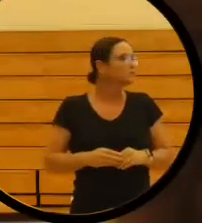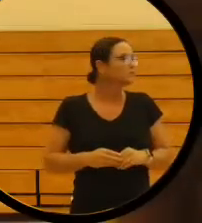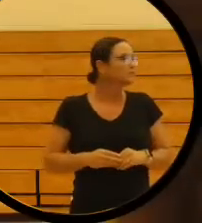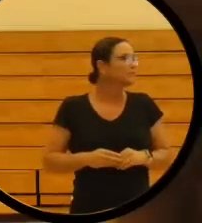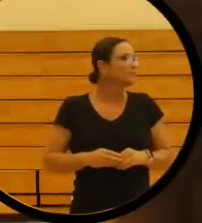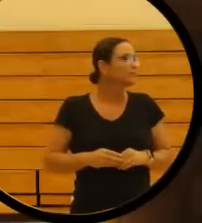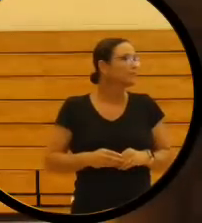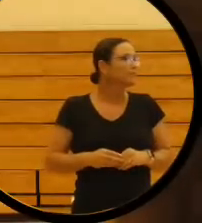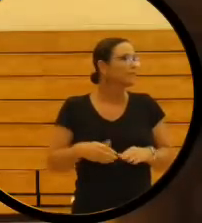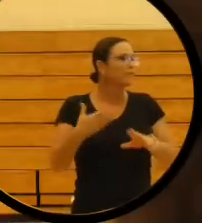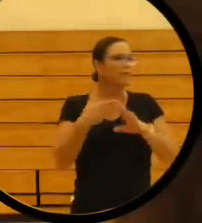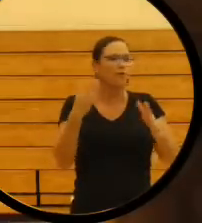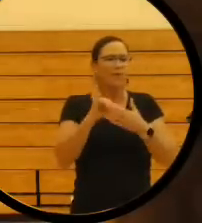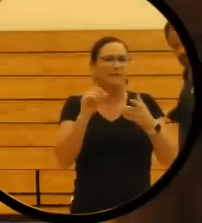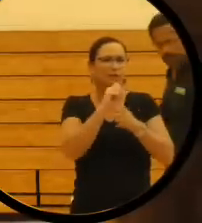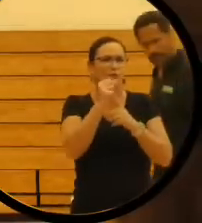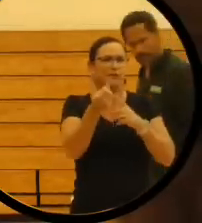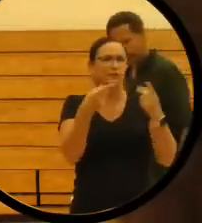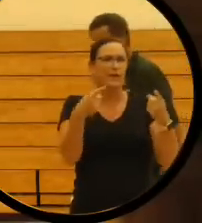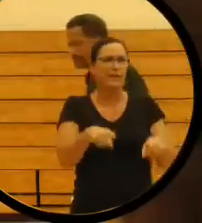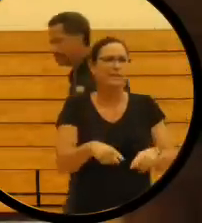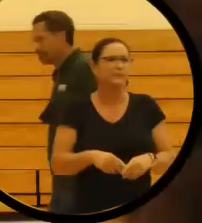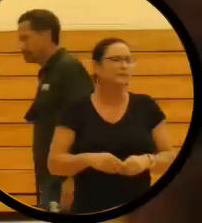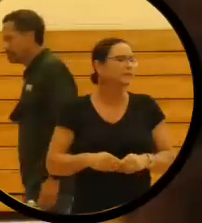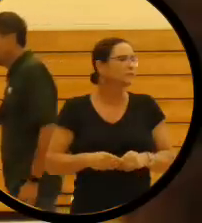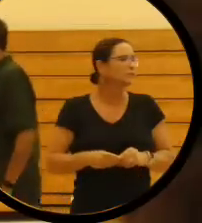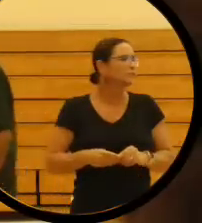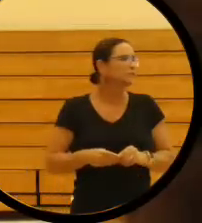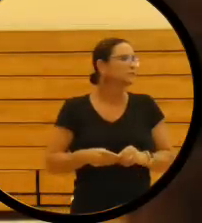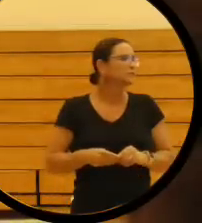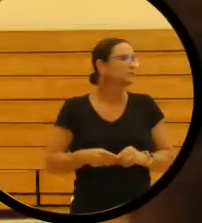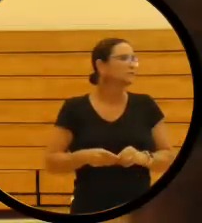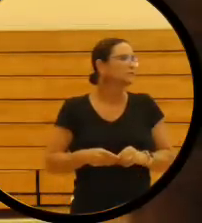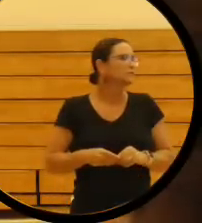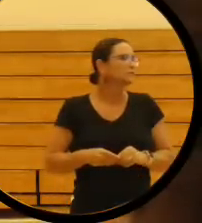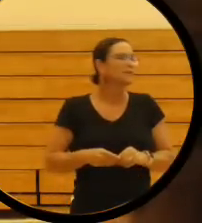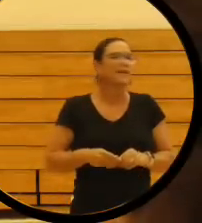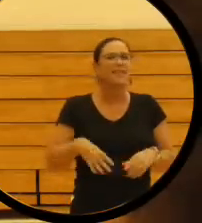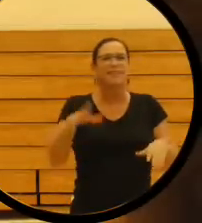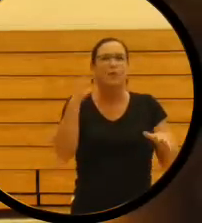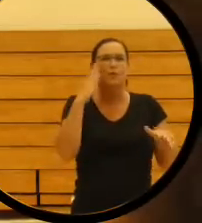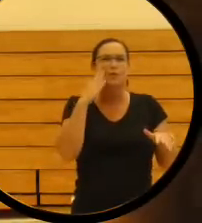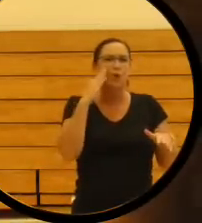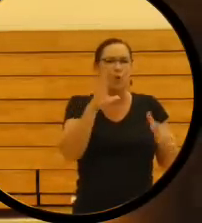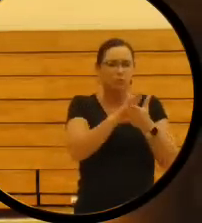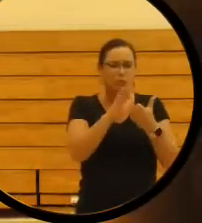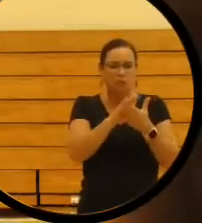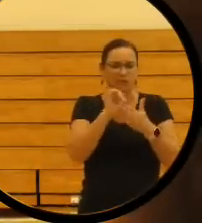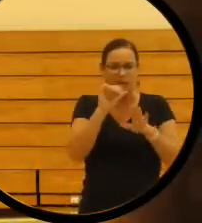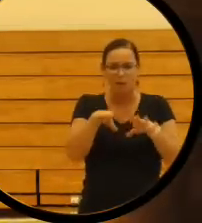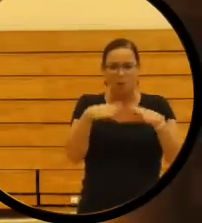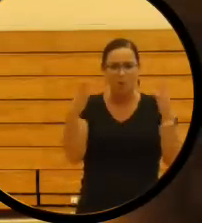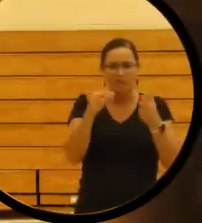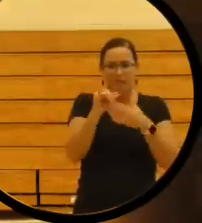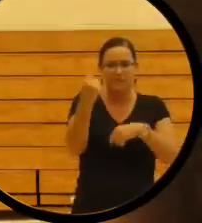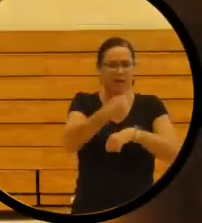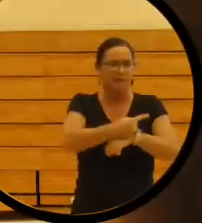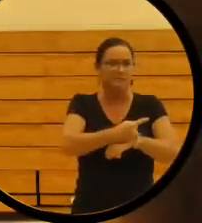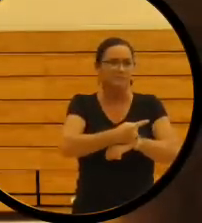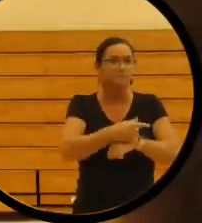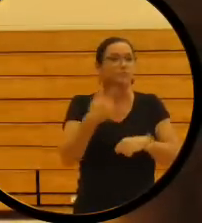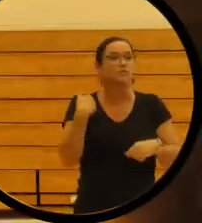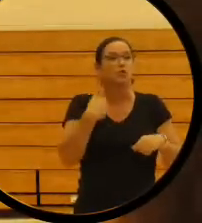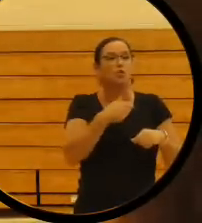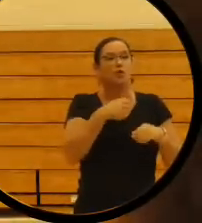that situation would come around, to the point where they would know a school wouldn't open that day, yeah. Right? So